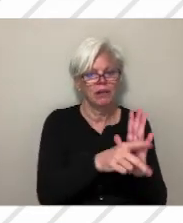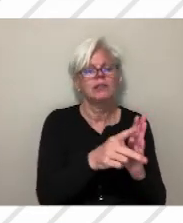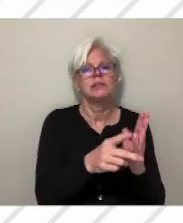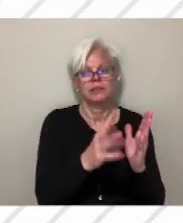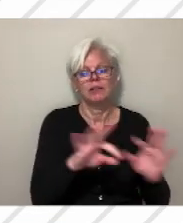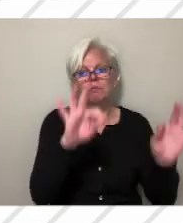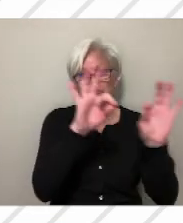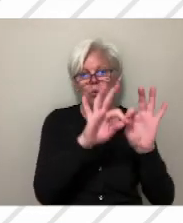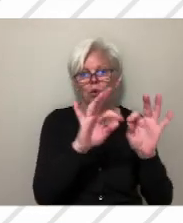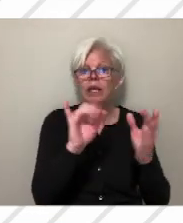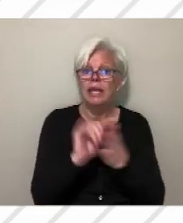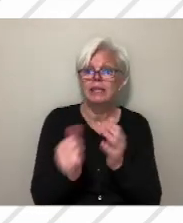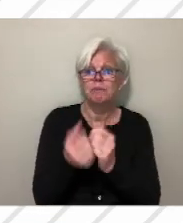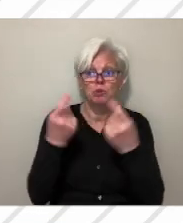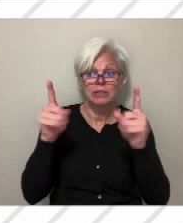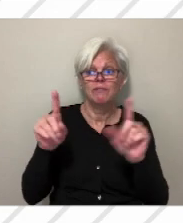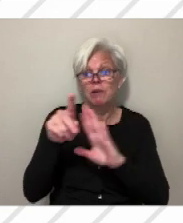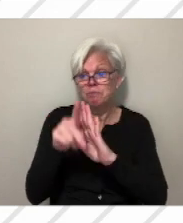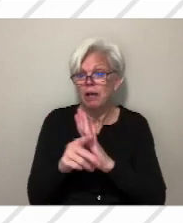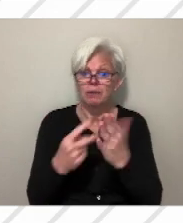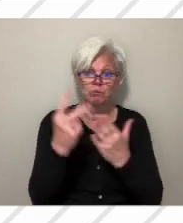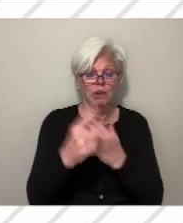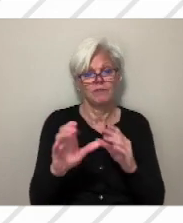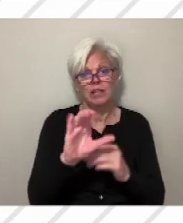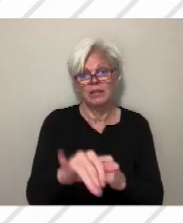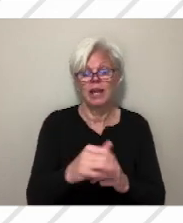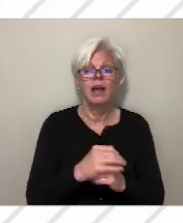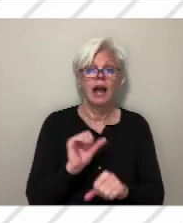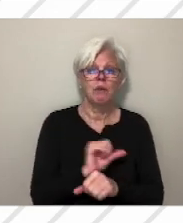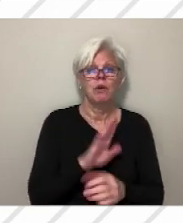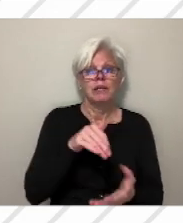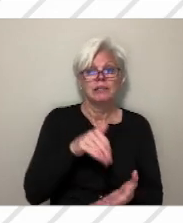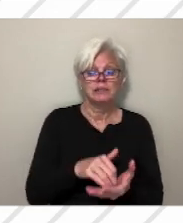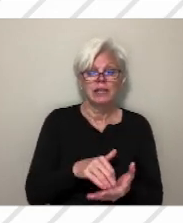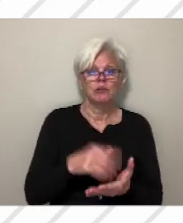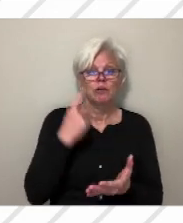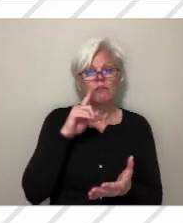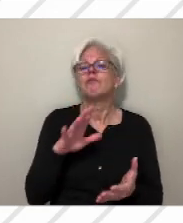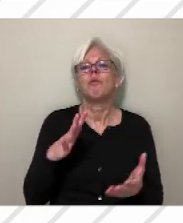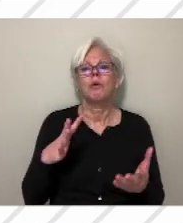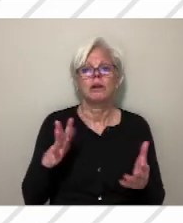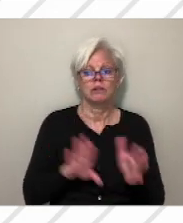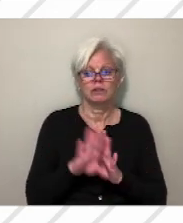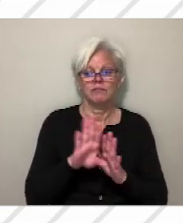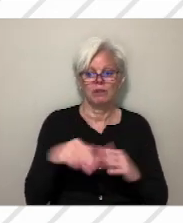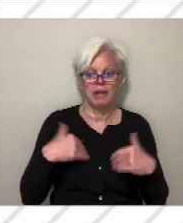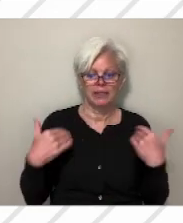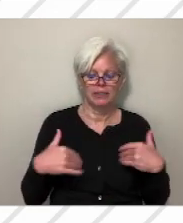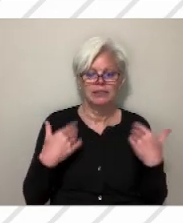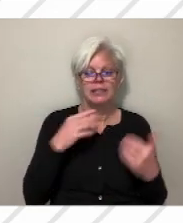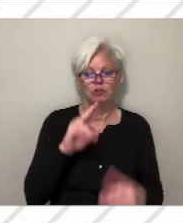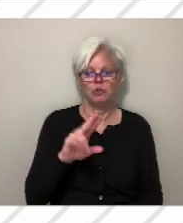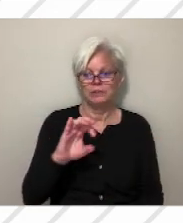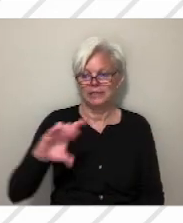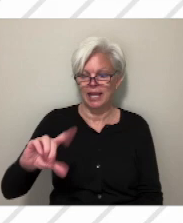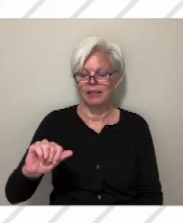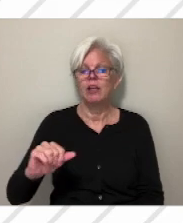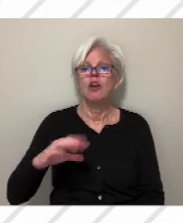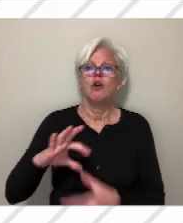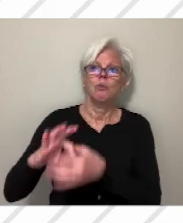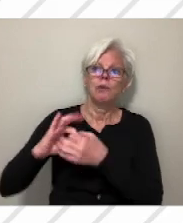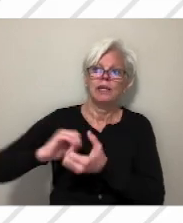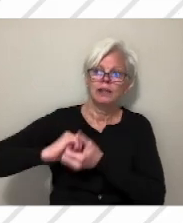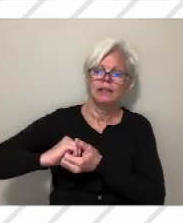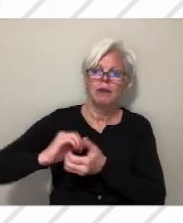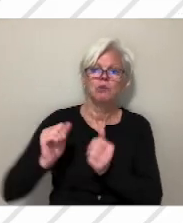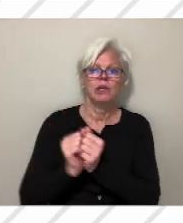that. I work at the Center for the Developing Adolescent at UCLA, and we collaborate with the National Scientific Council on